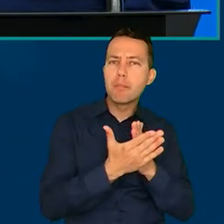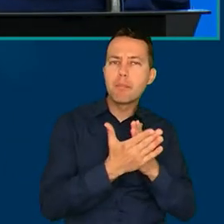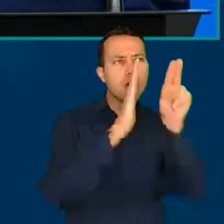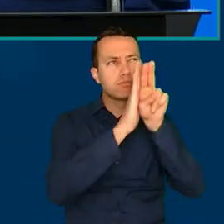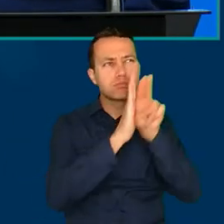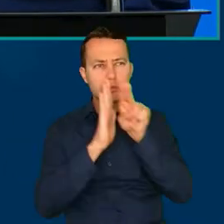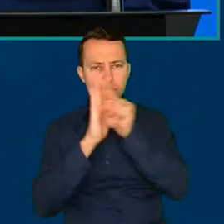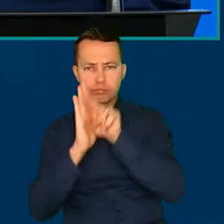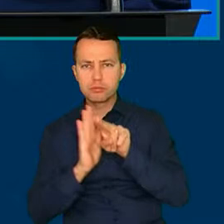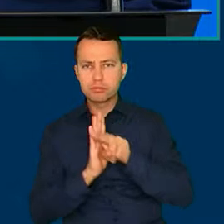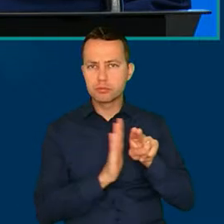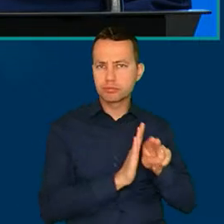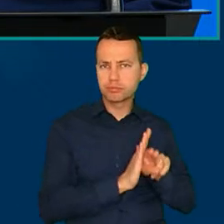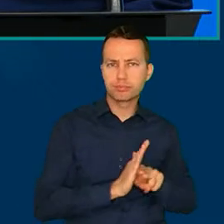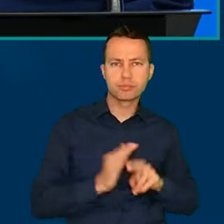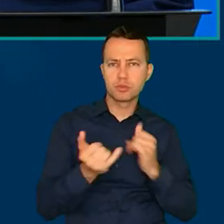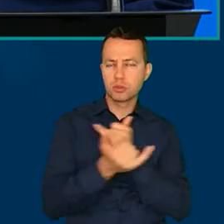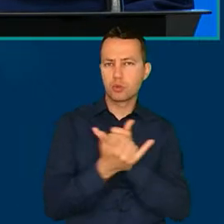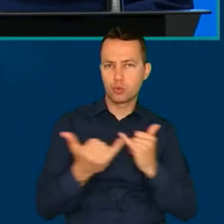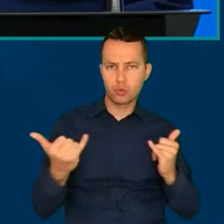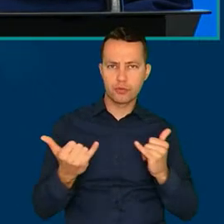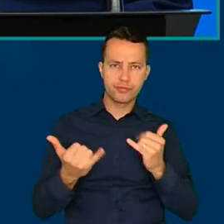have the big